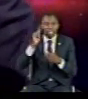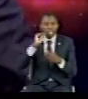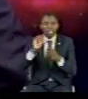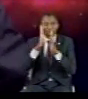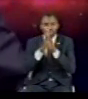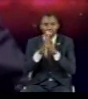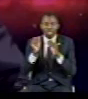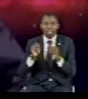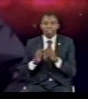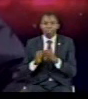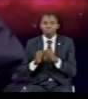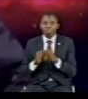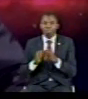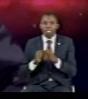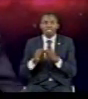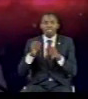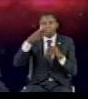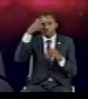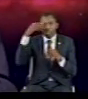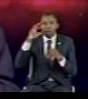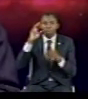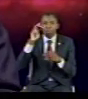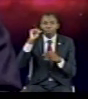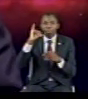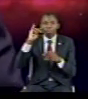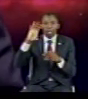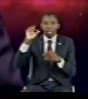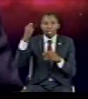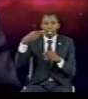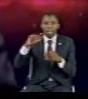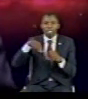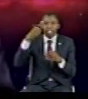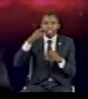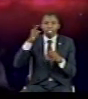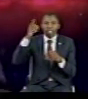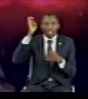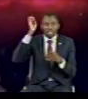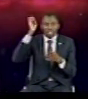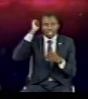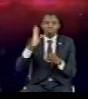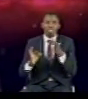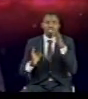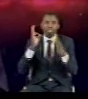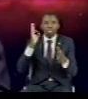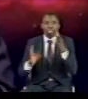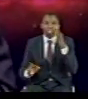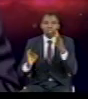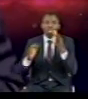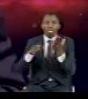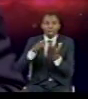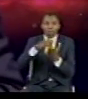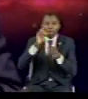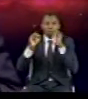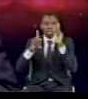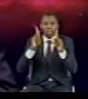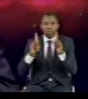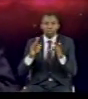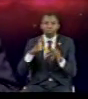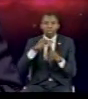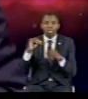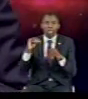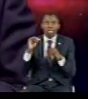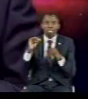because Micah says in your word, and he shall judge among many people and rebuke strong nations afar